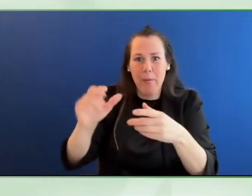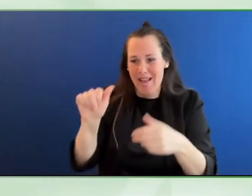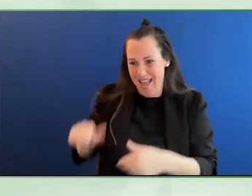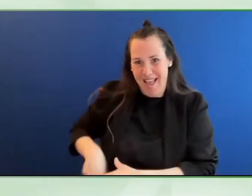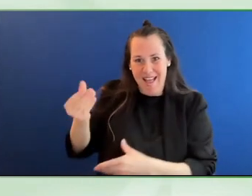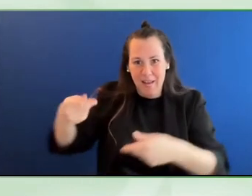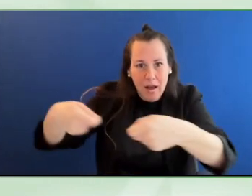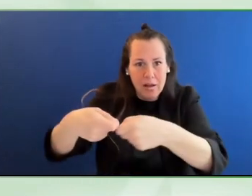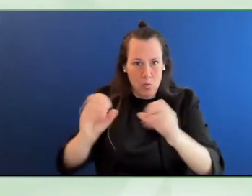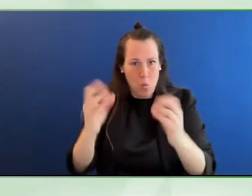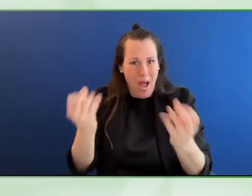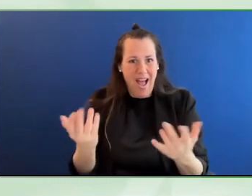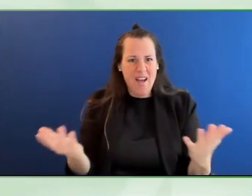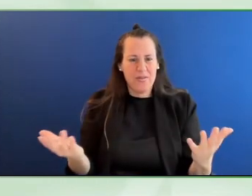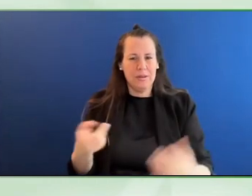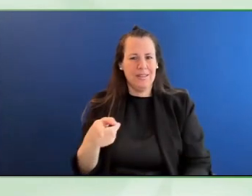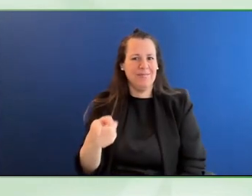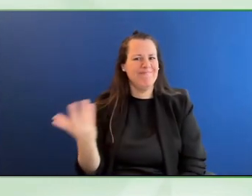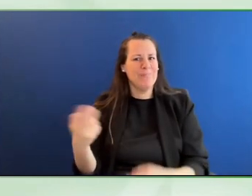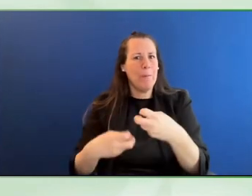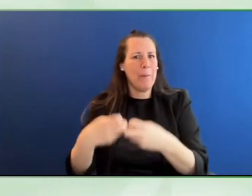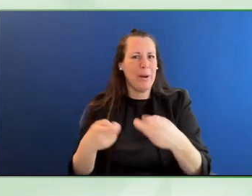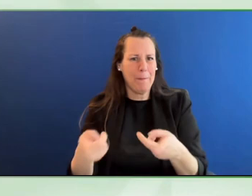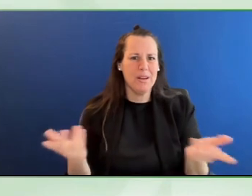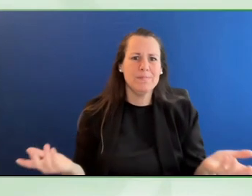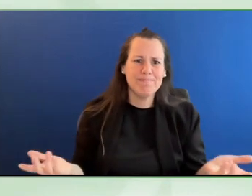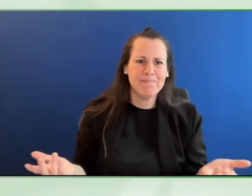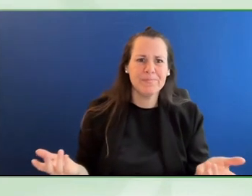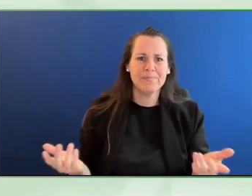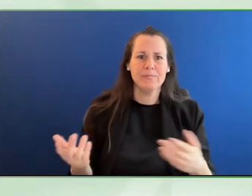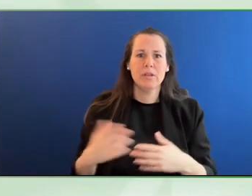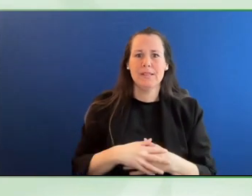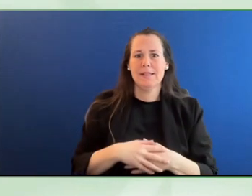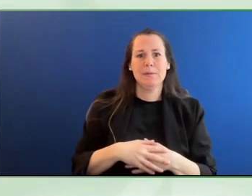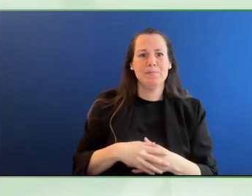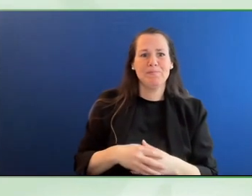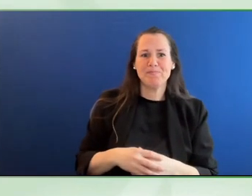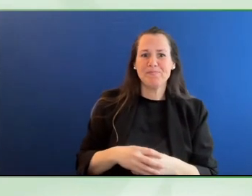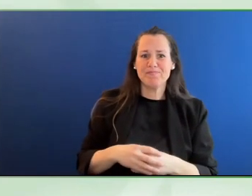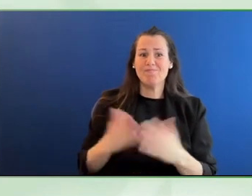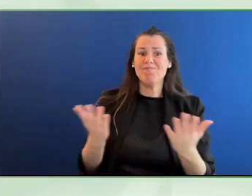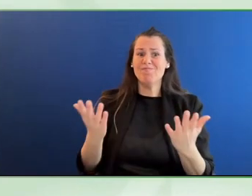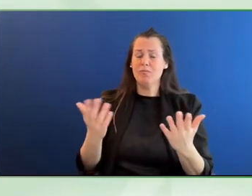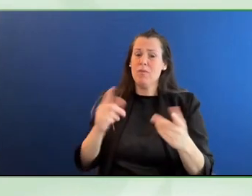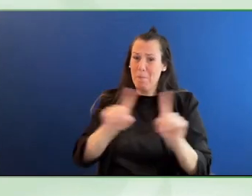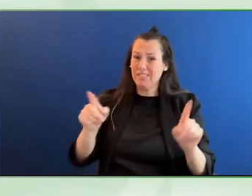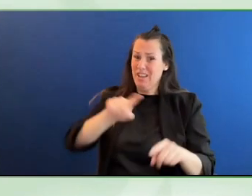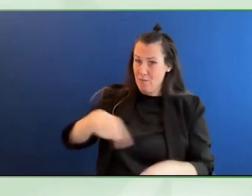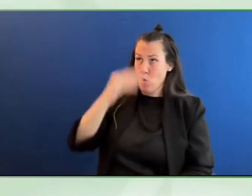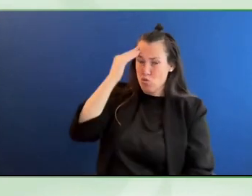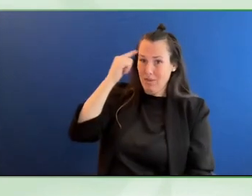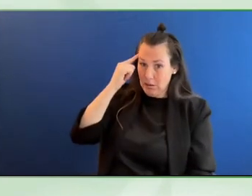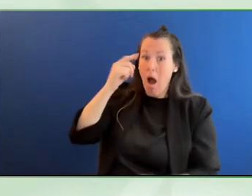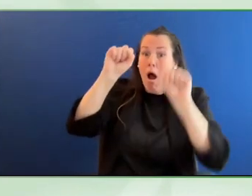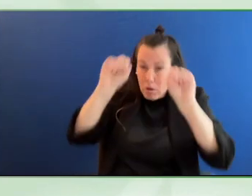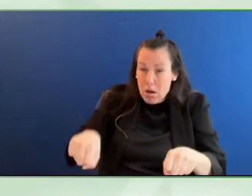vendors agree to this? How does it work? Well, that's a good point. It's really nice that it helps people, but what does it do for the schools? What does it do